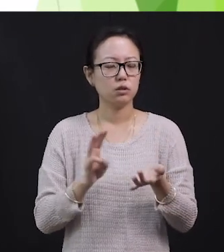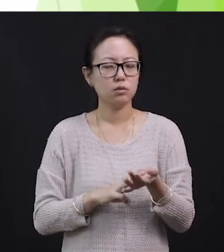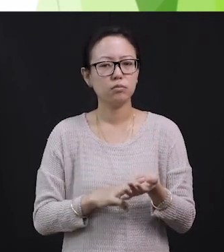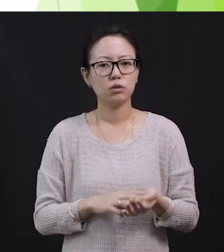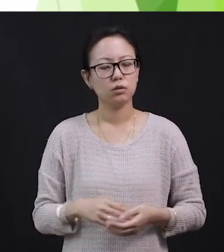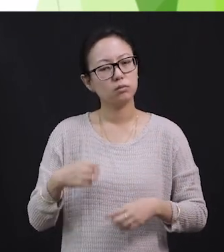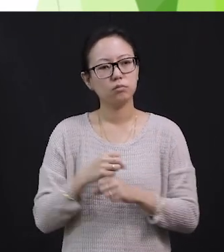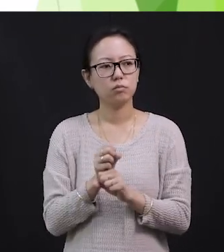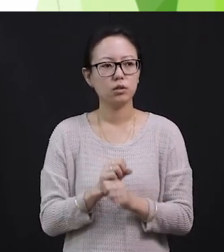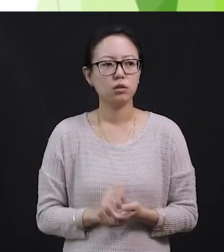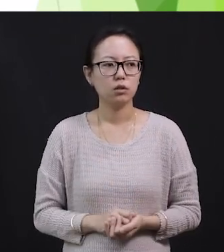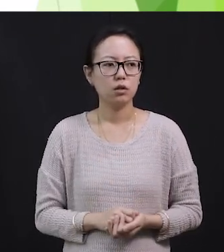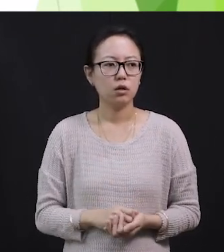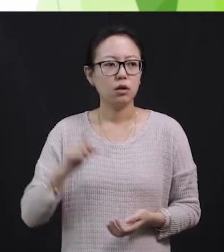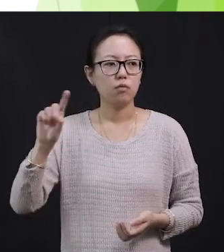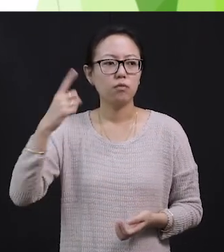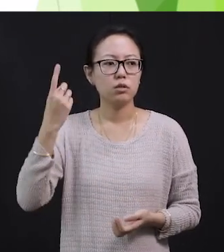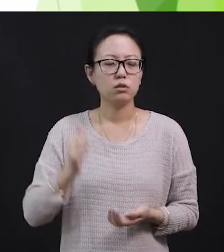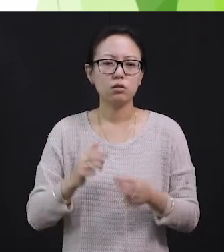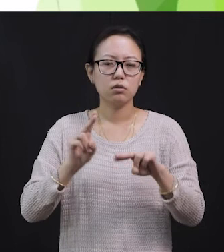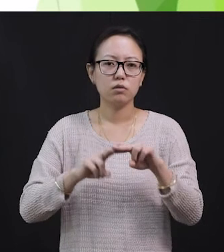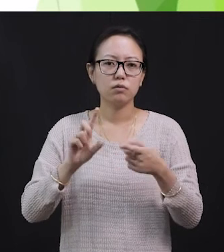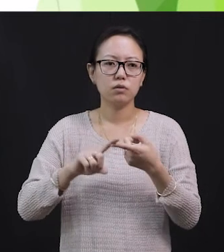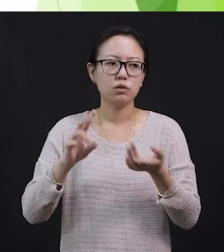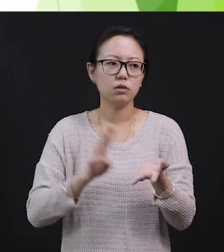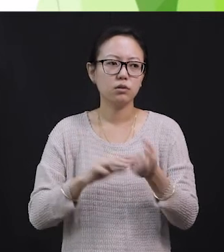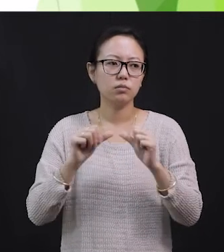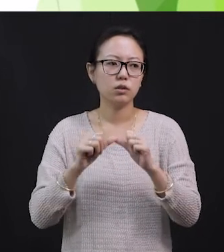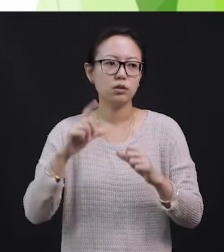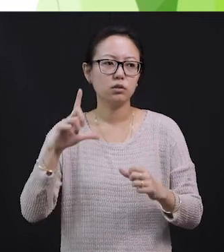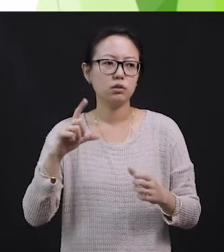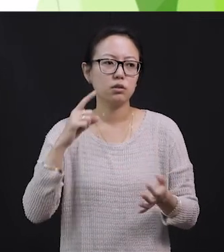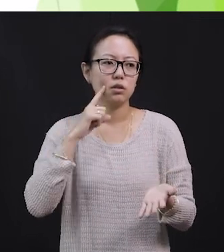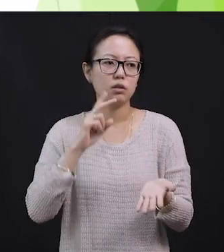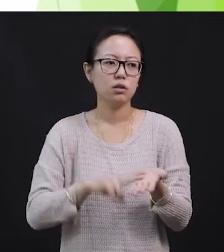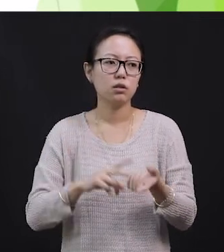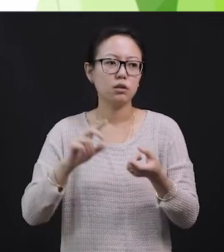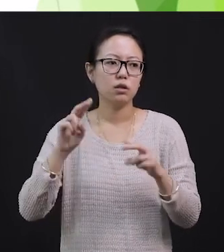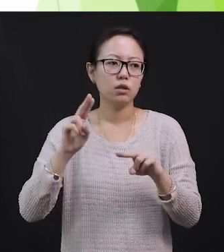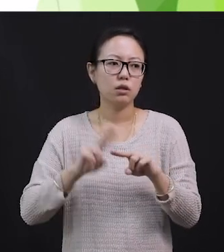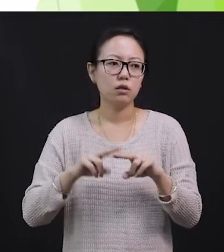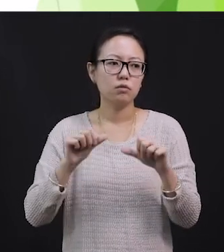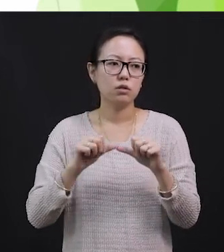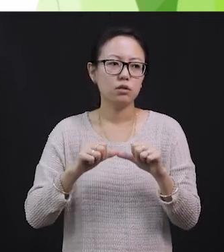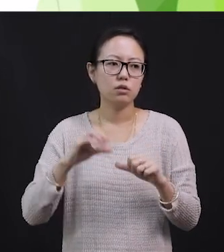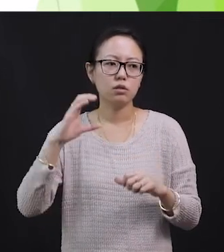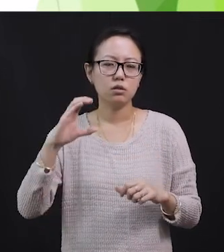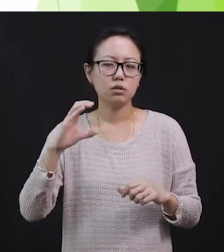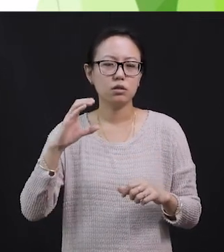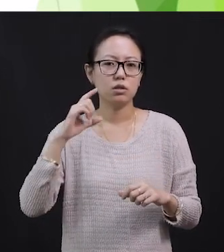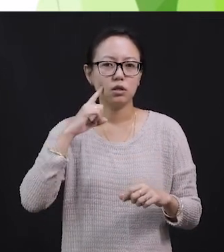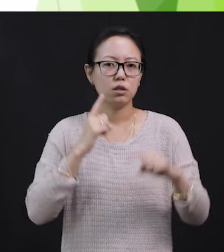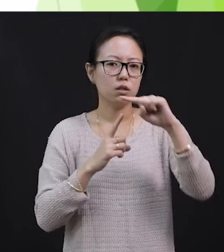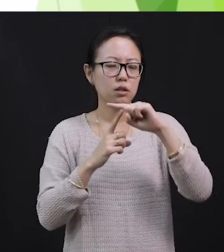something that happens even now in many states of India. So female infanticide was when you